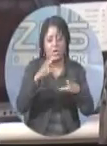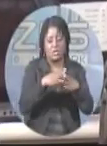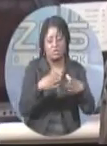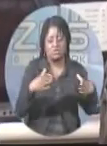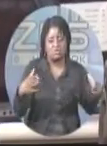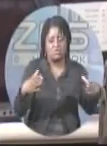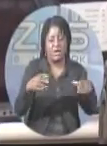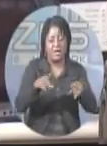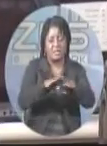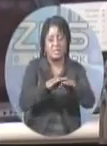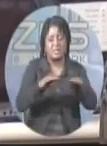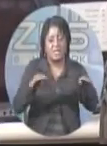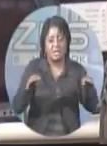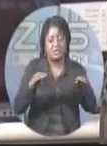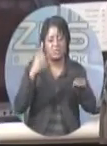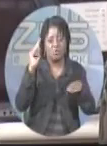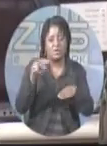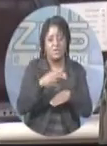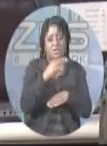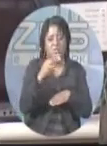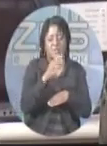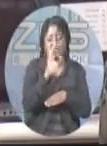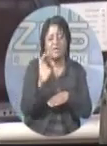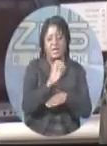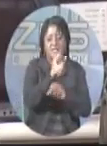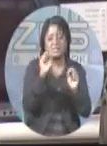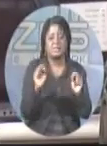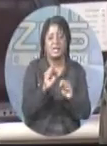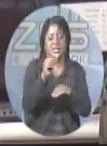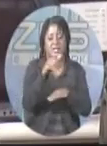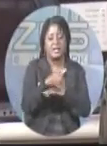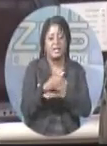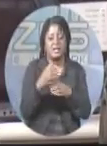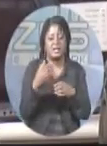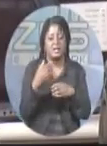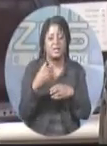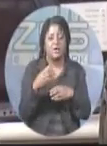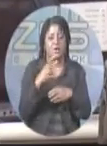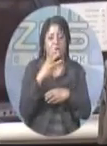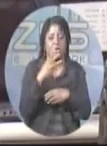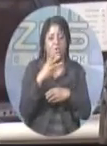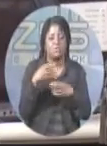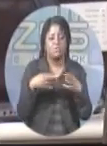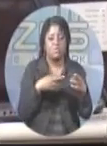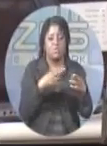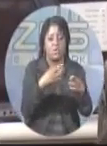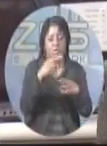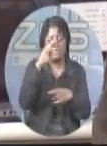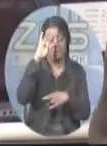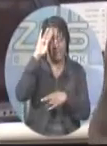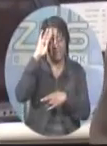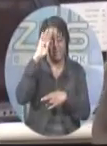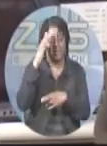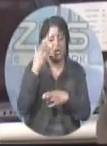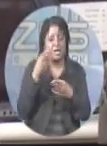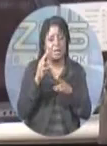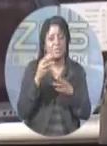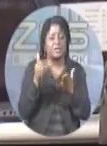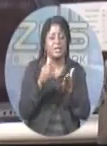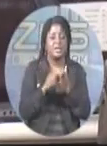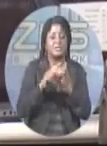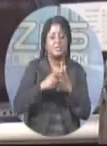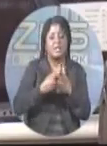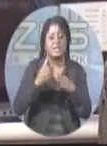host Thursday, Friday, and Saturday night events. The Road Fever will happen once again, starting at the Sports